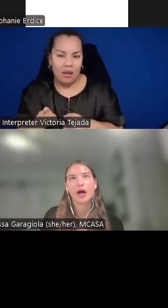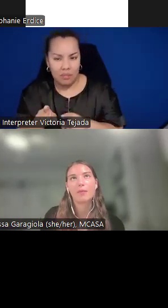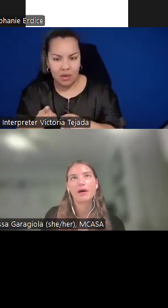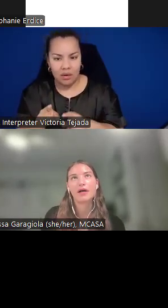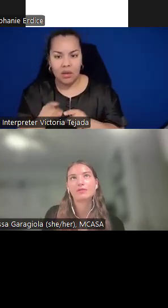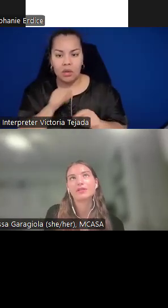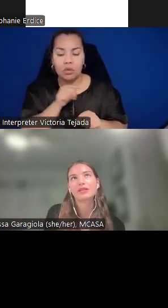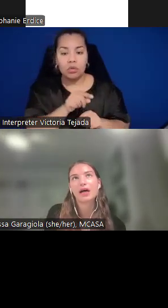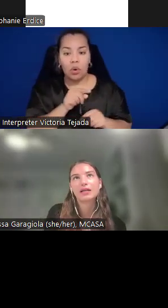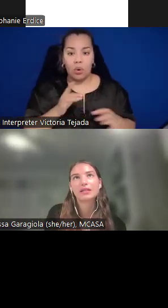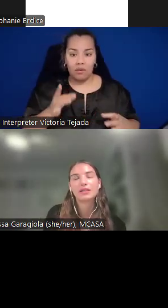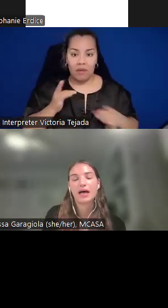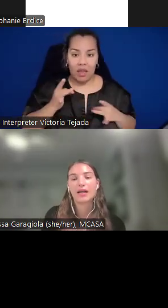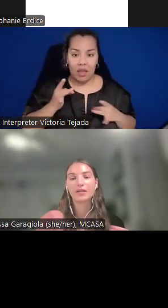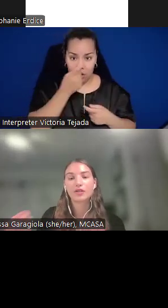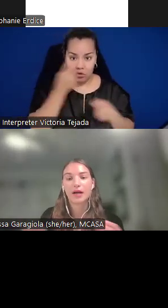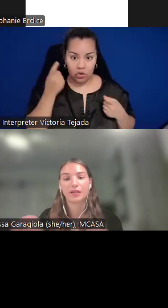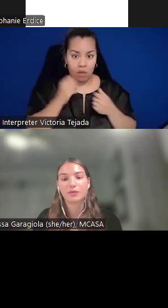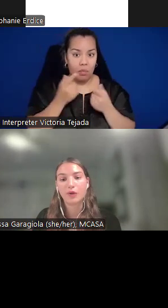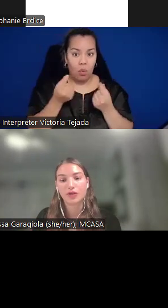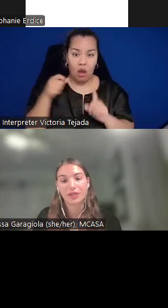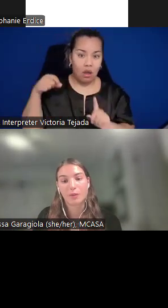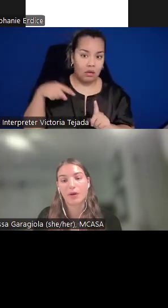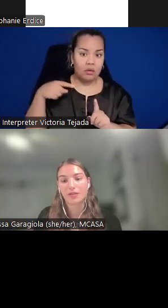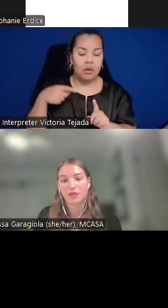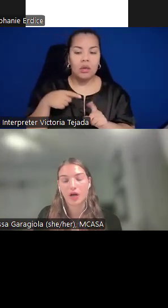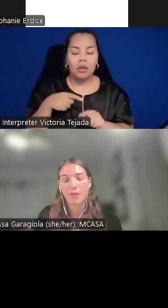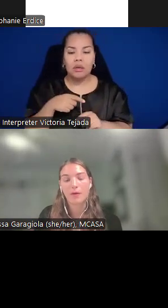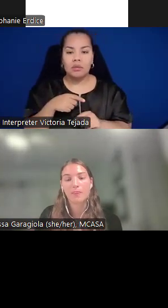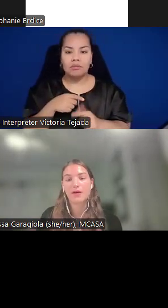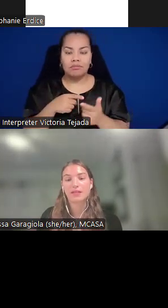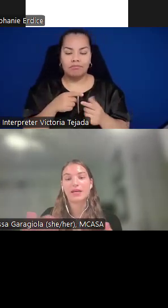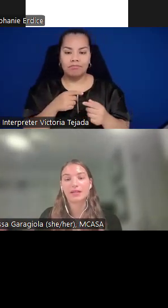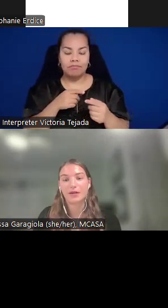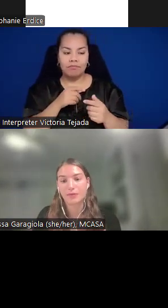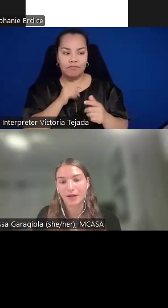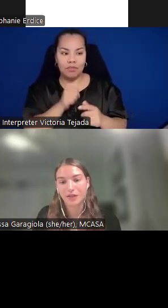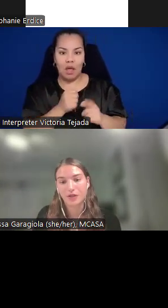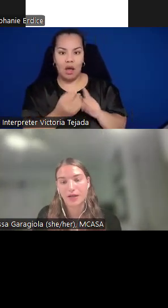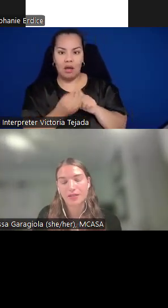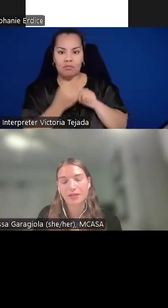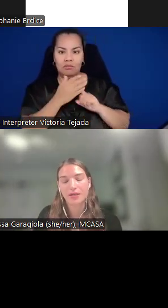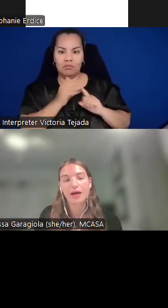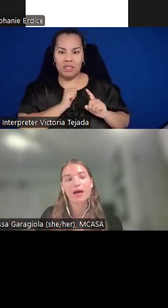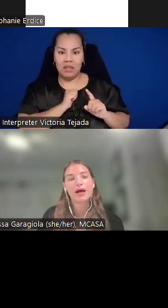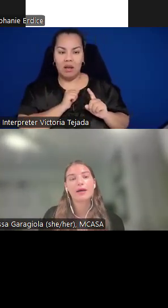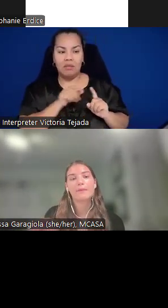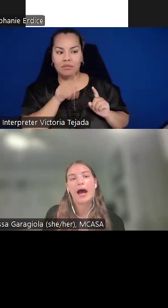vicarious trauma, as we've discussed, is that indirect exposure to someone else's trauma. That's secondary traumatic